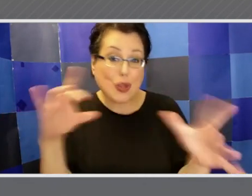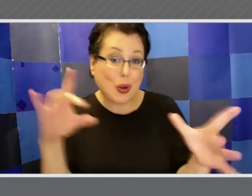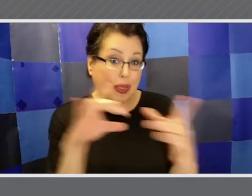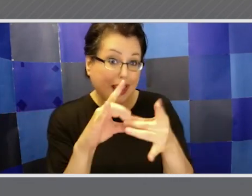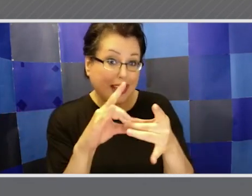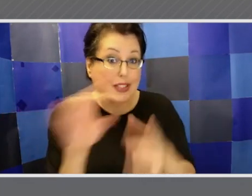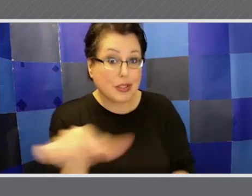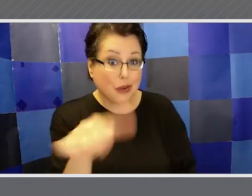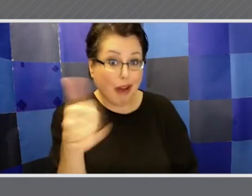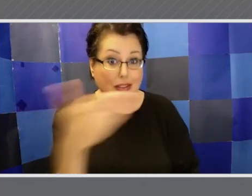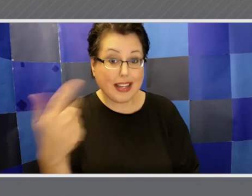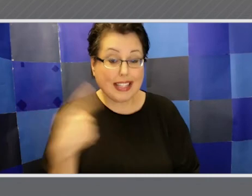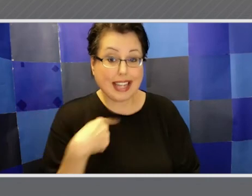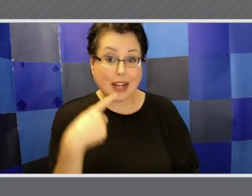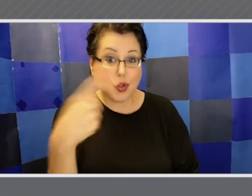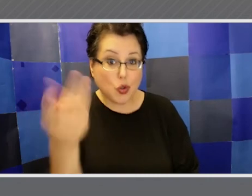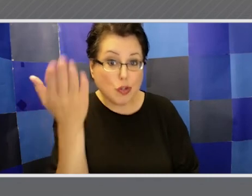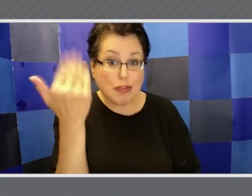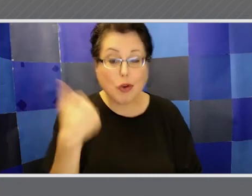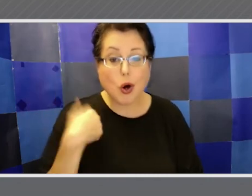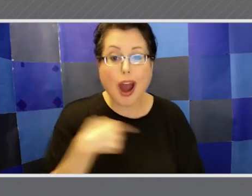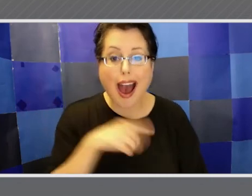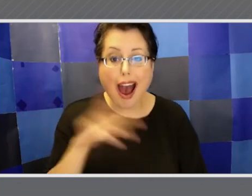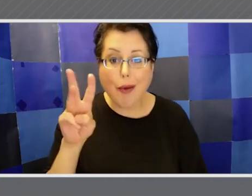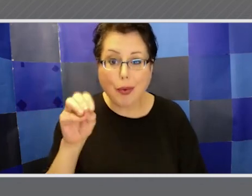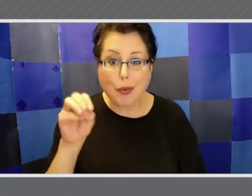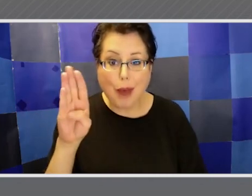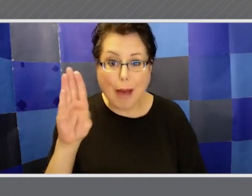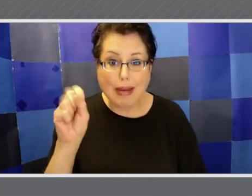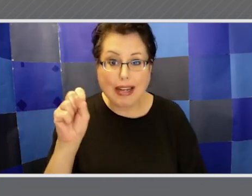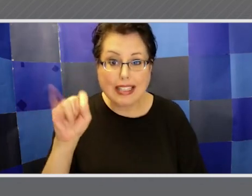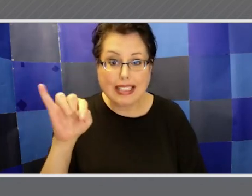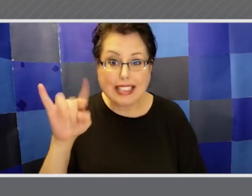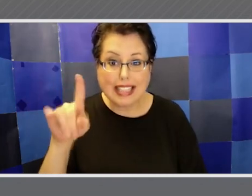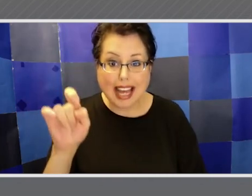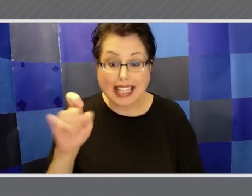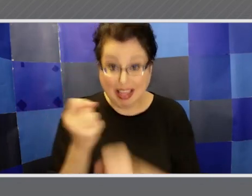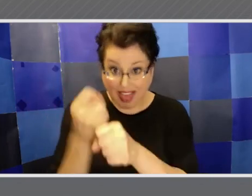I had mentioned earlier. Our website, last year's engagement,